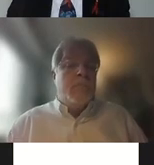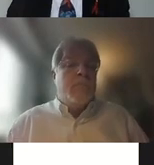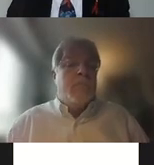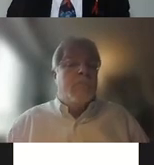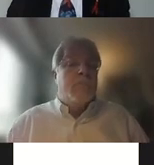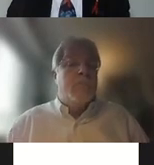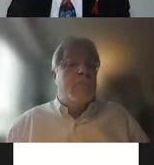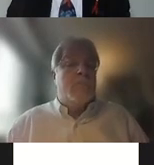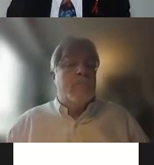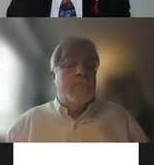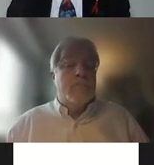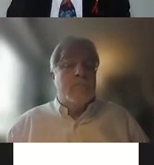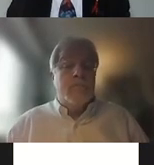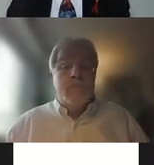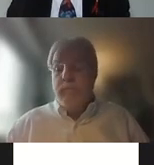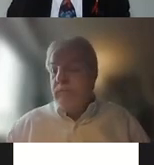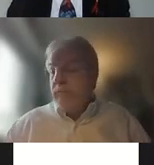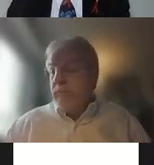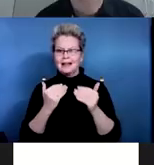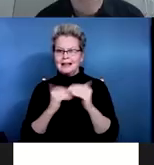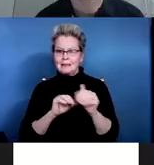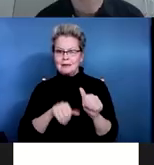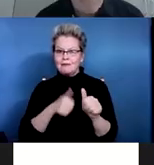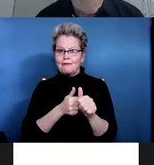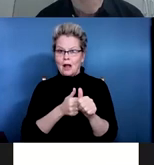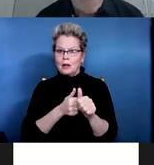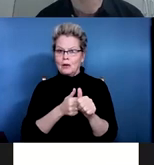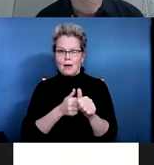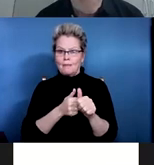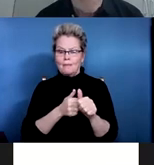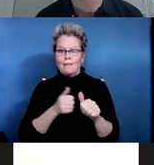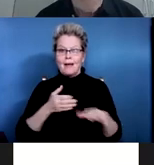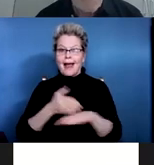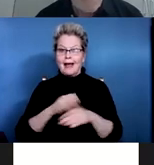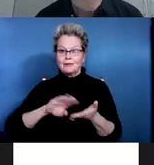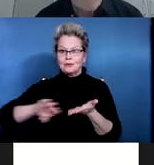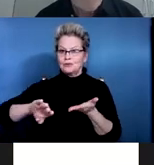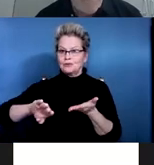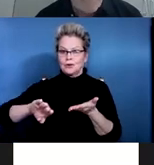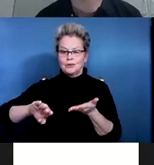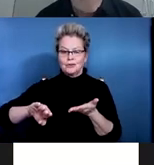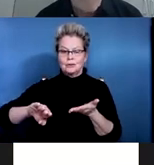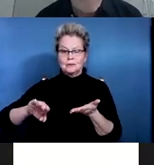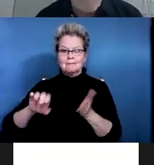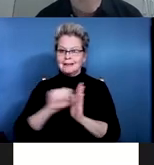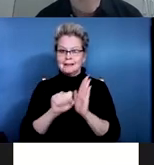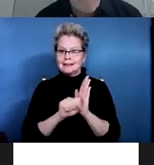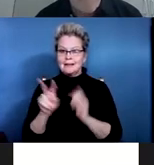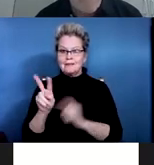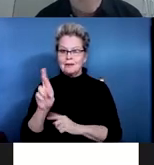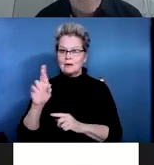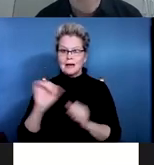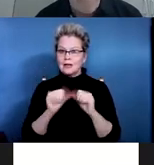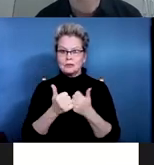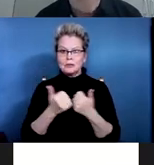follow-up post-discharge, uh, in medical rehabilitation facilities. Uh, they just are not funded for the follow